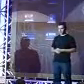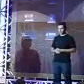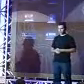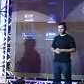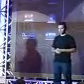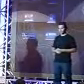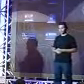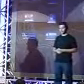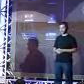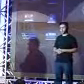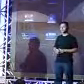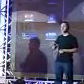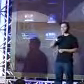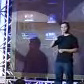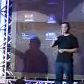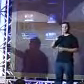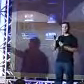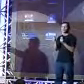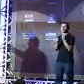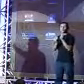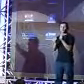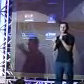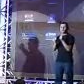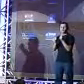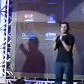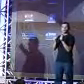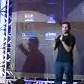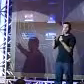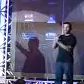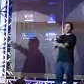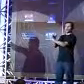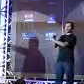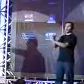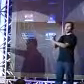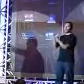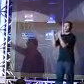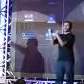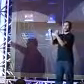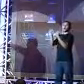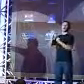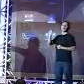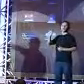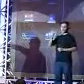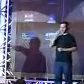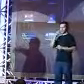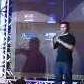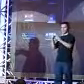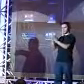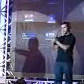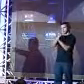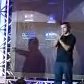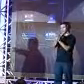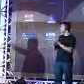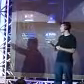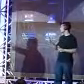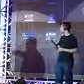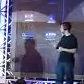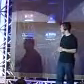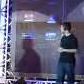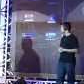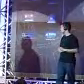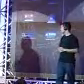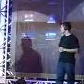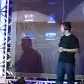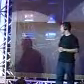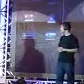power. But let me look at this diagram here. I'm sorry you can't see the whole of it because